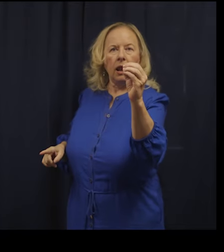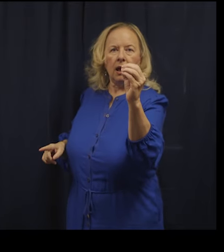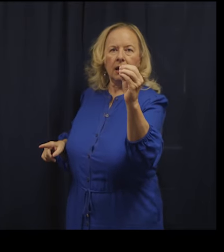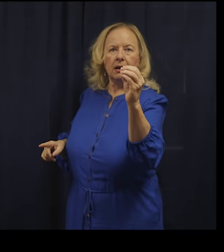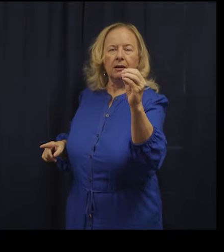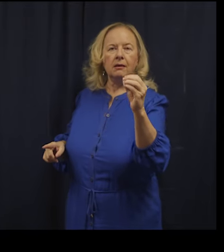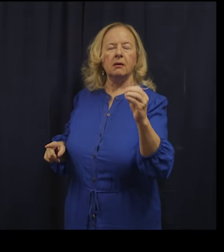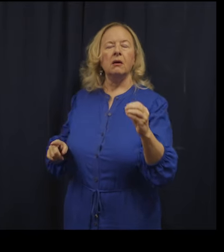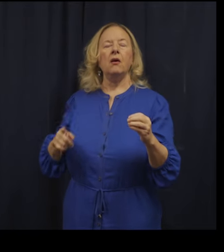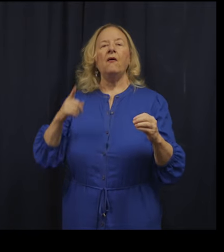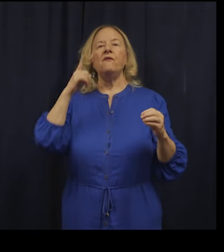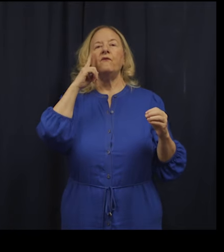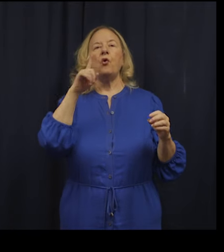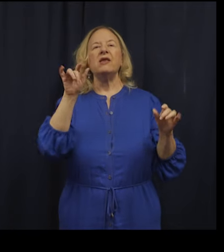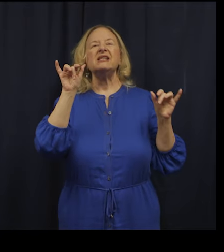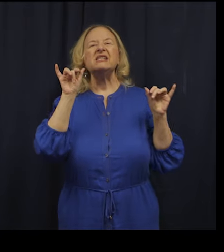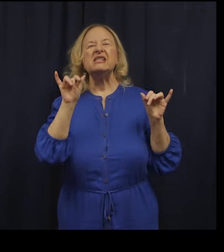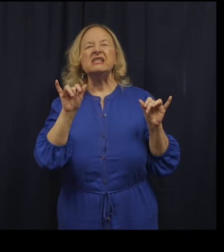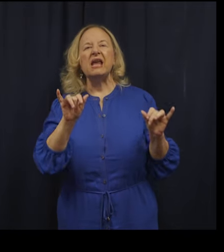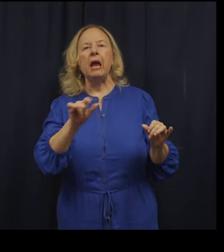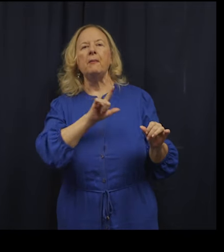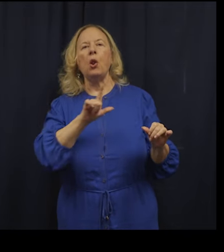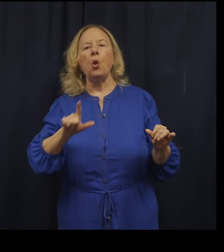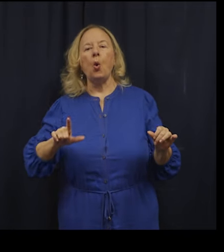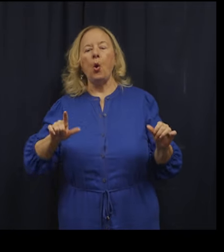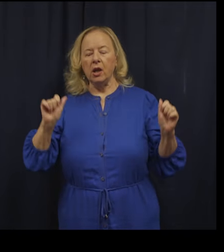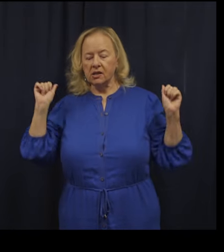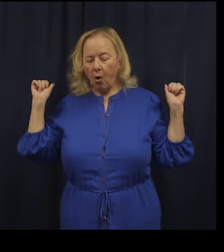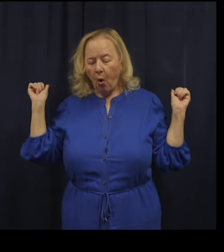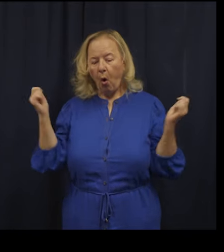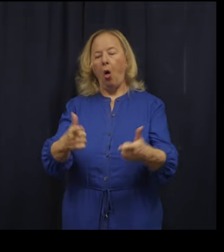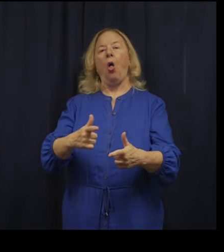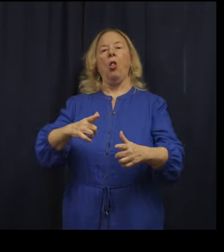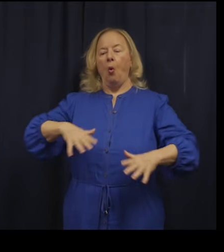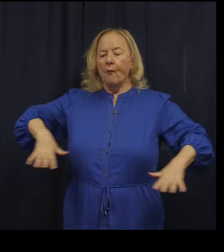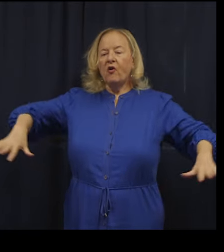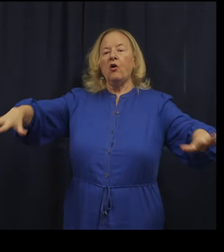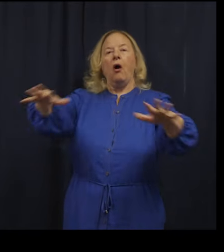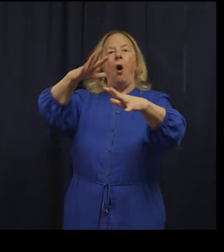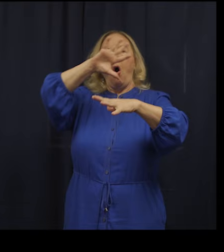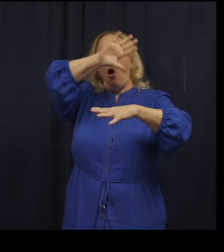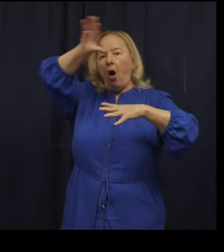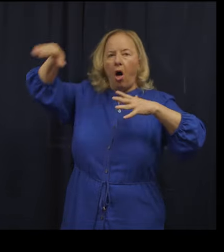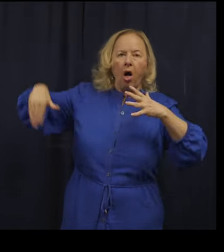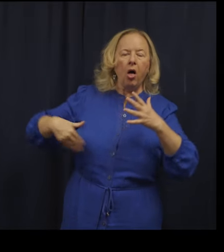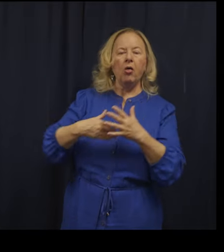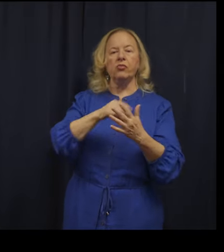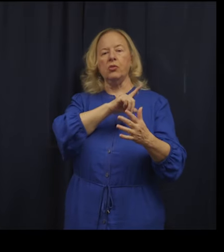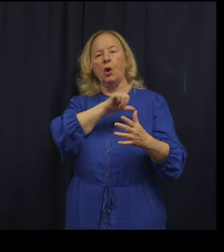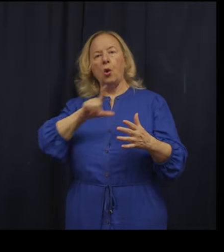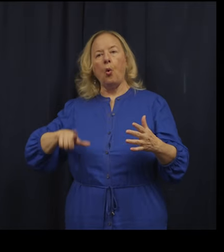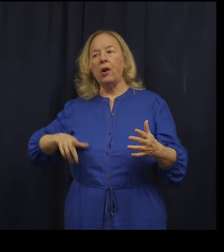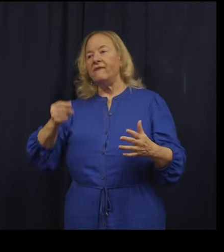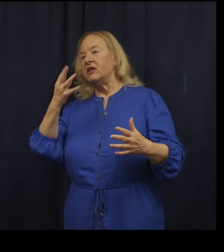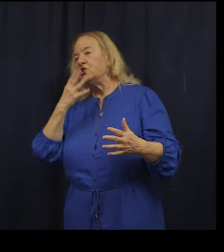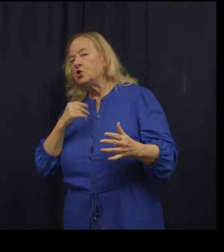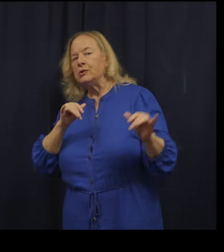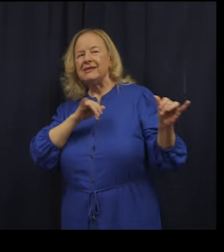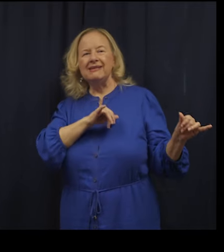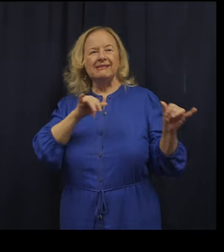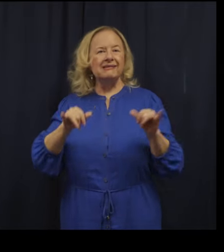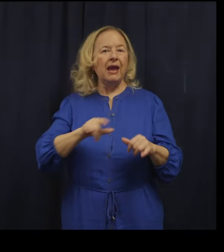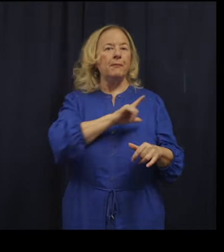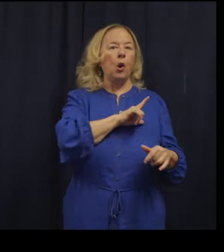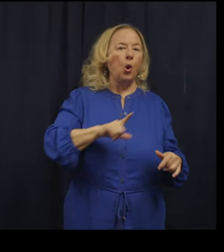None. For the same Lord is over both of them. The Lord of the Jew is the Lord